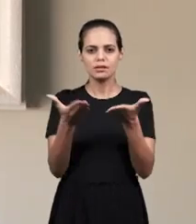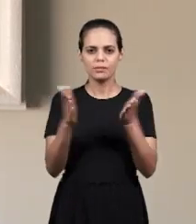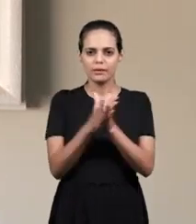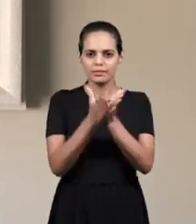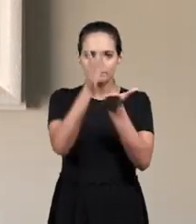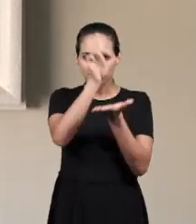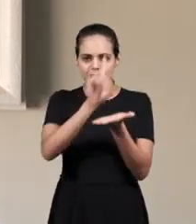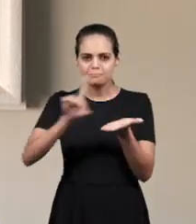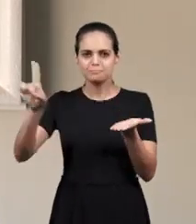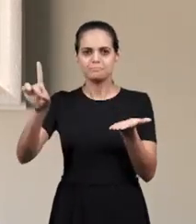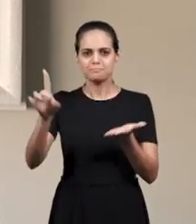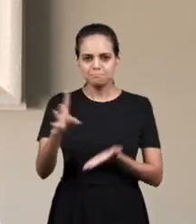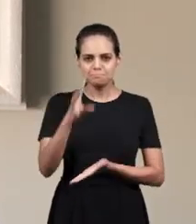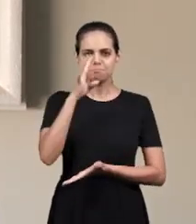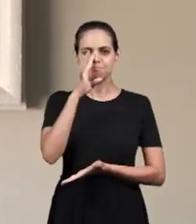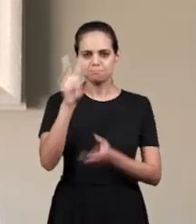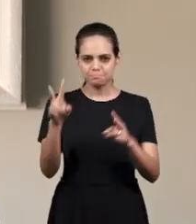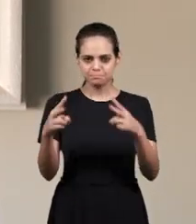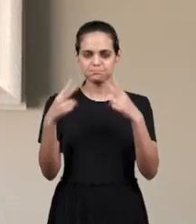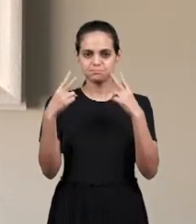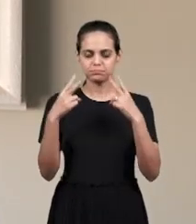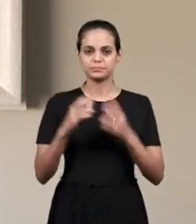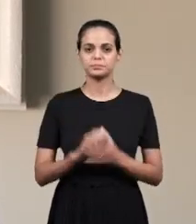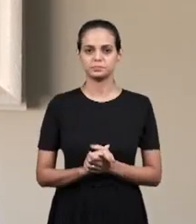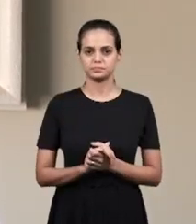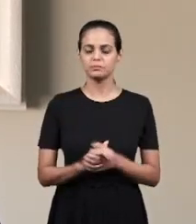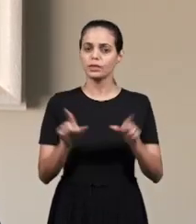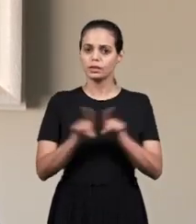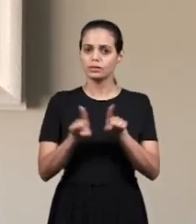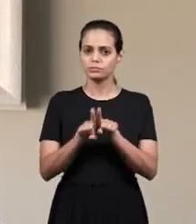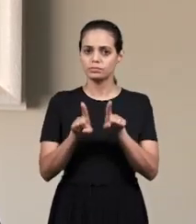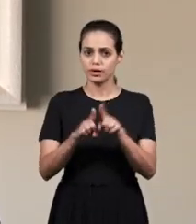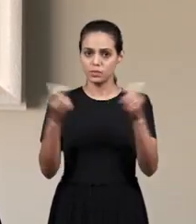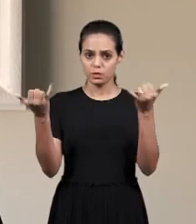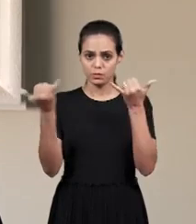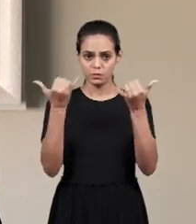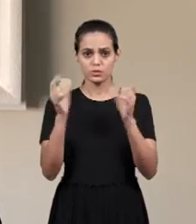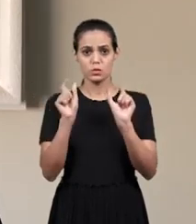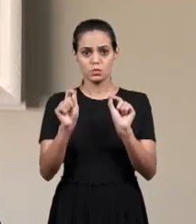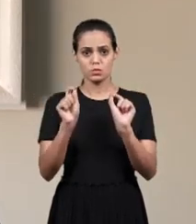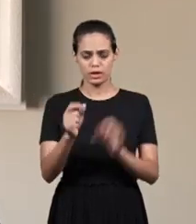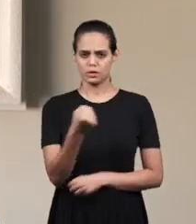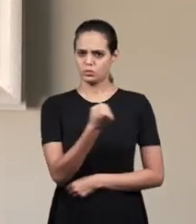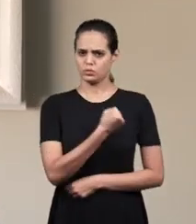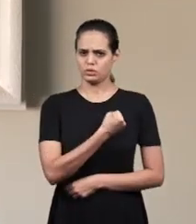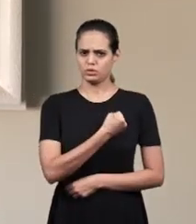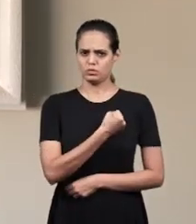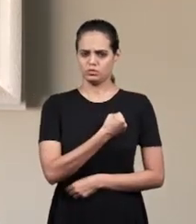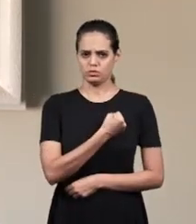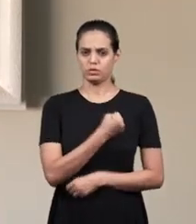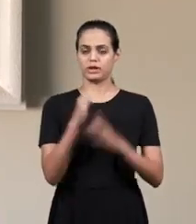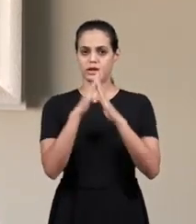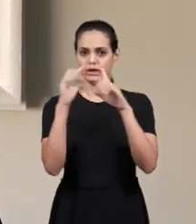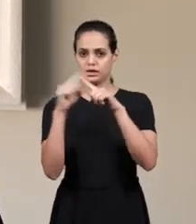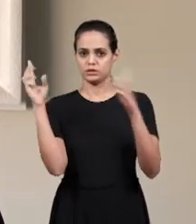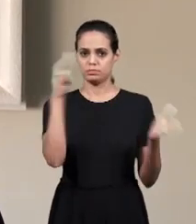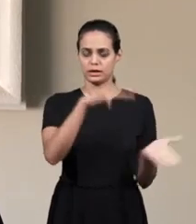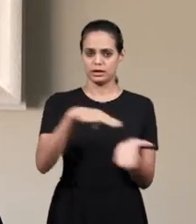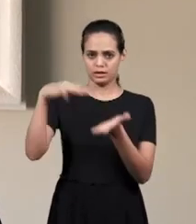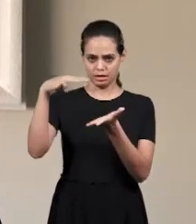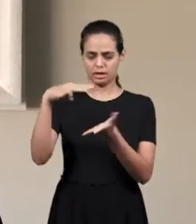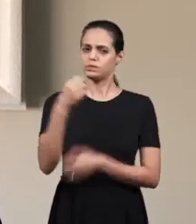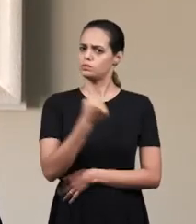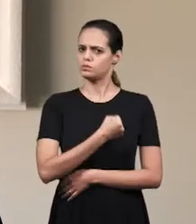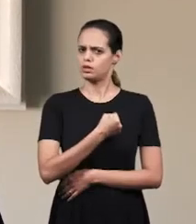who are listening to his word at this moment. We also like to advise those of the ability of our phone number,